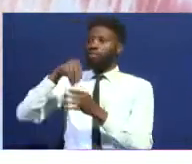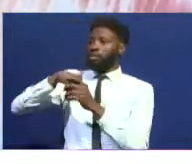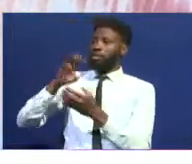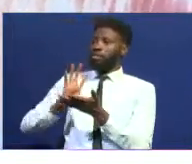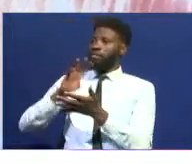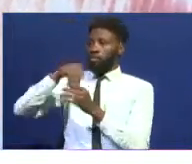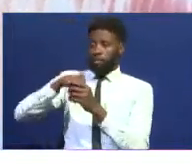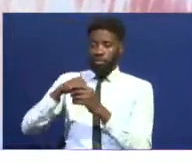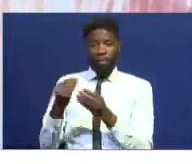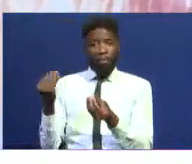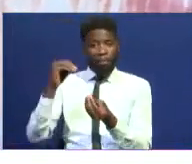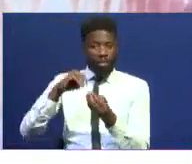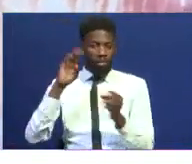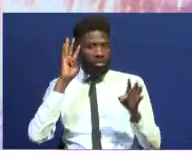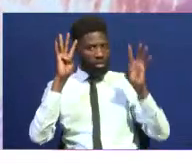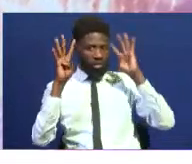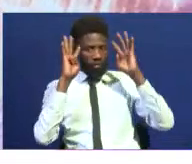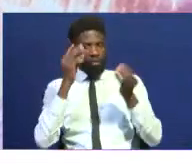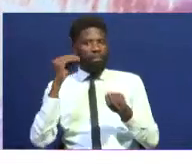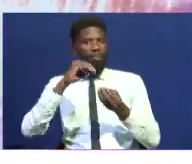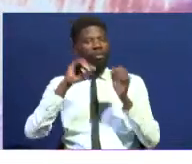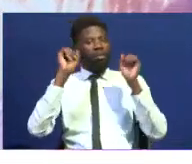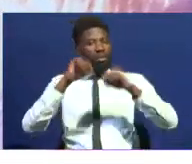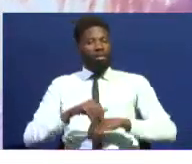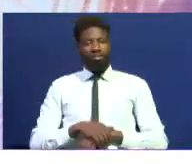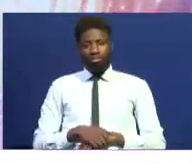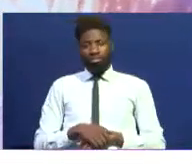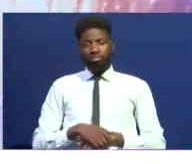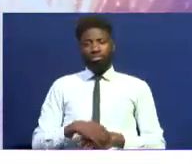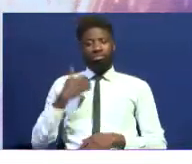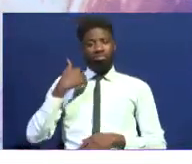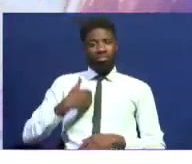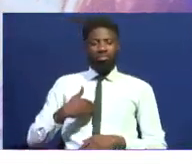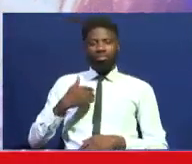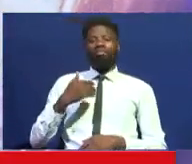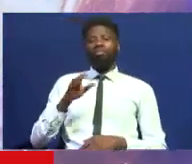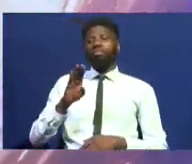and innovations. Reporting from Marrakech in Morocco, my name is Betty Kiptum.